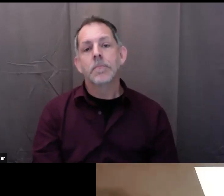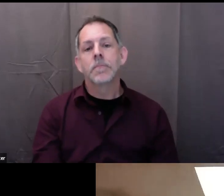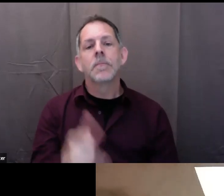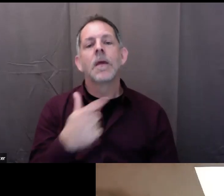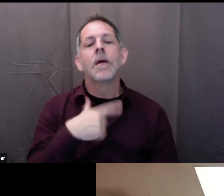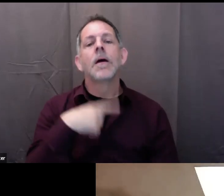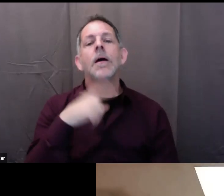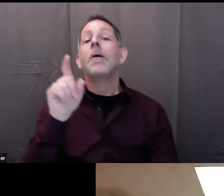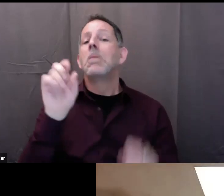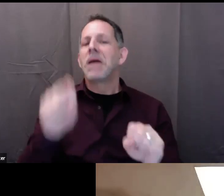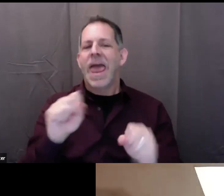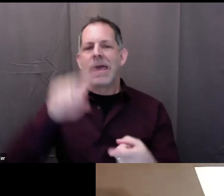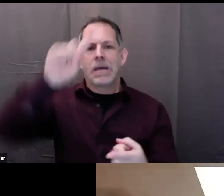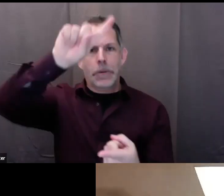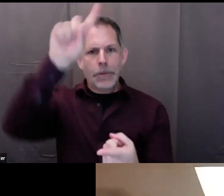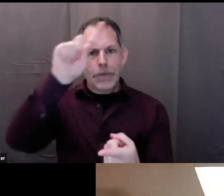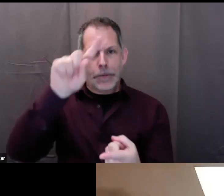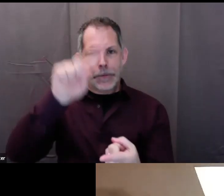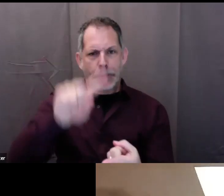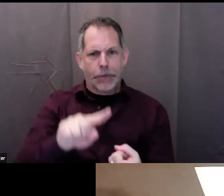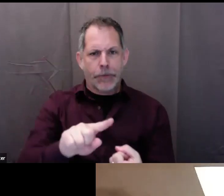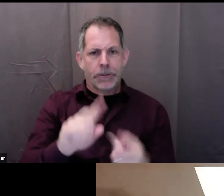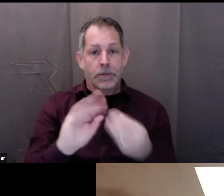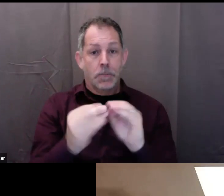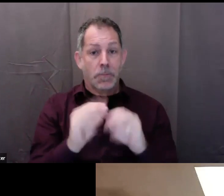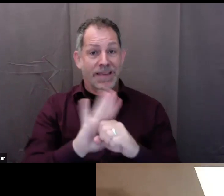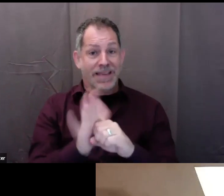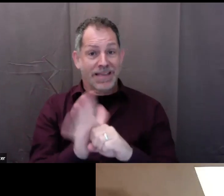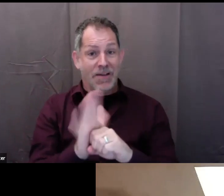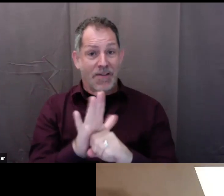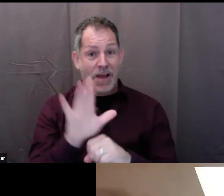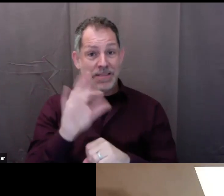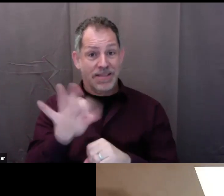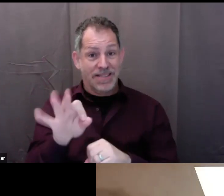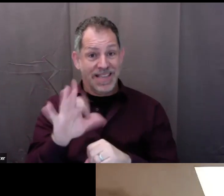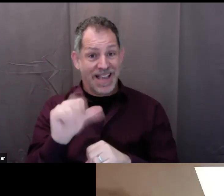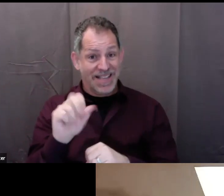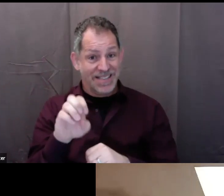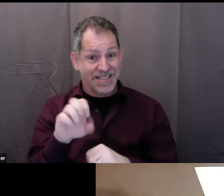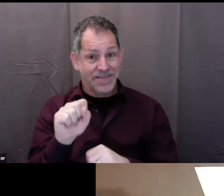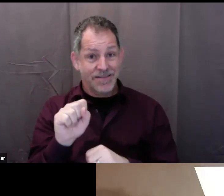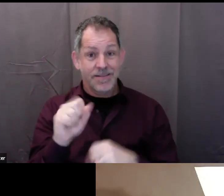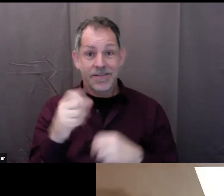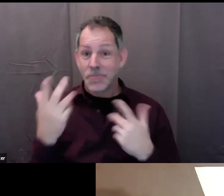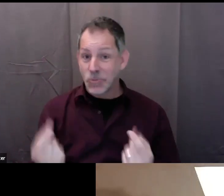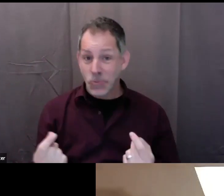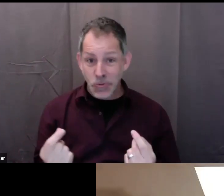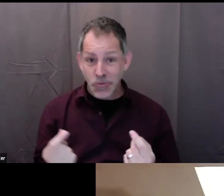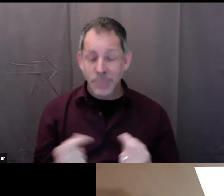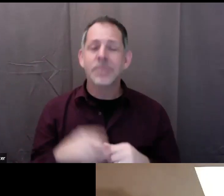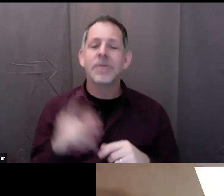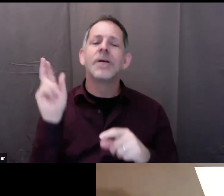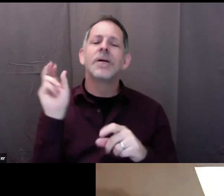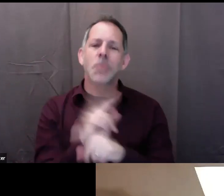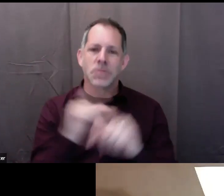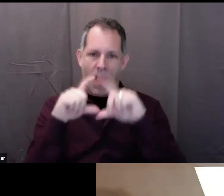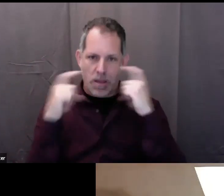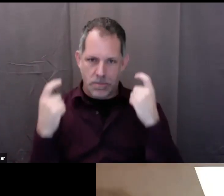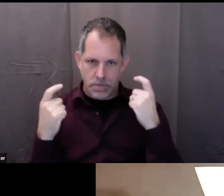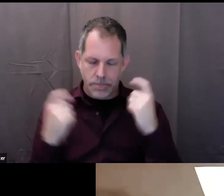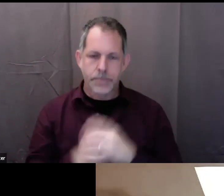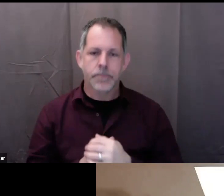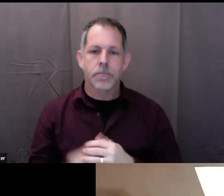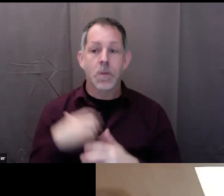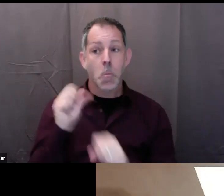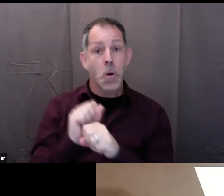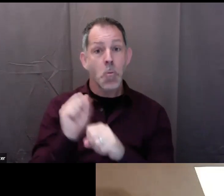coverings, and then us doing our work here at the Health District to contain what we have detected and reach out to